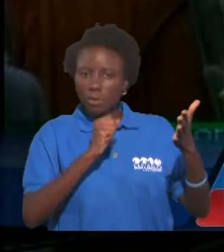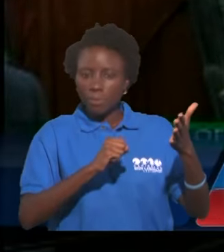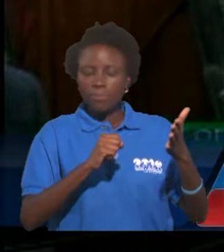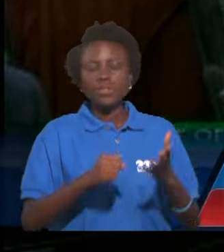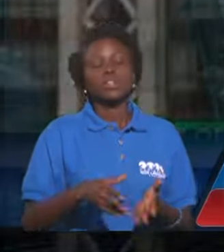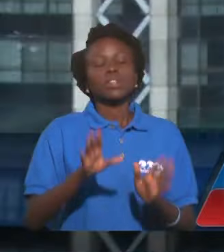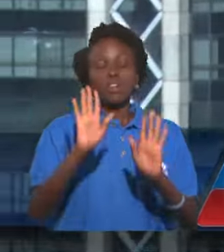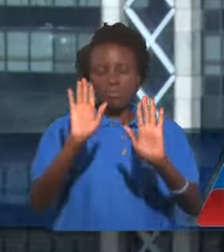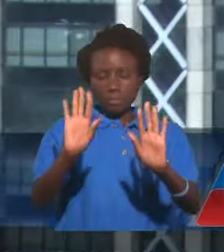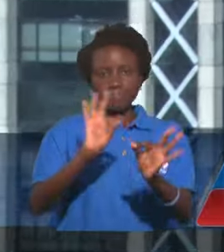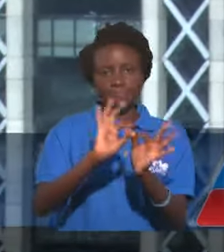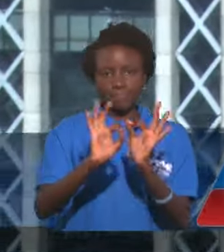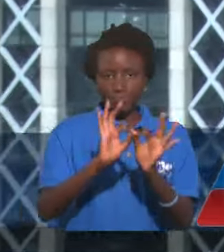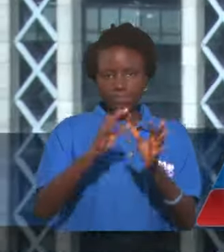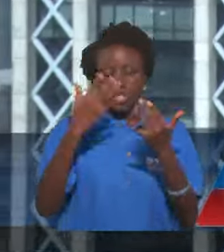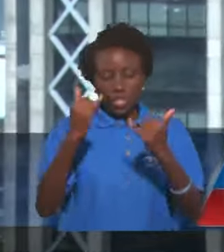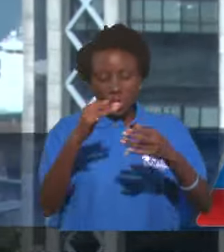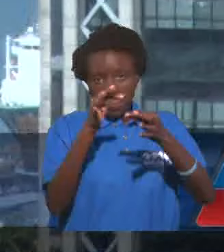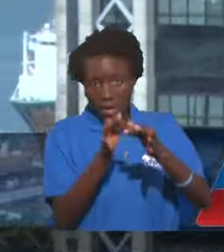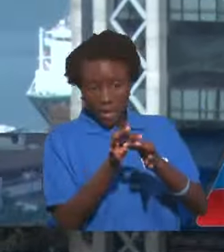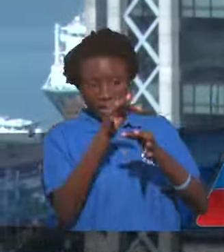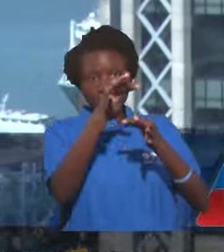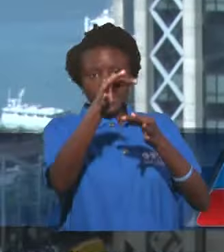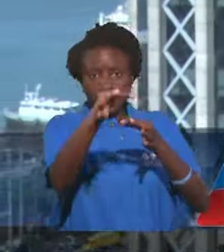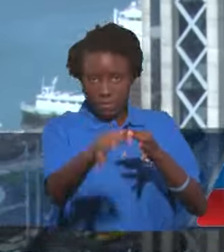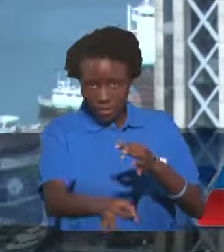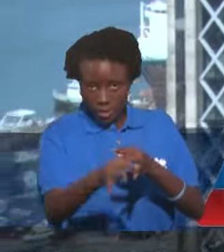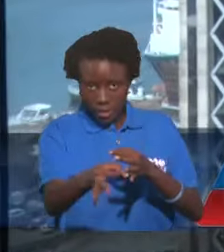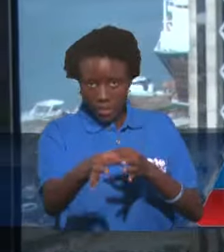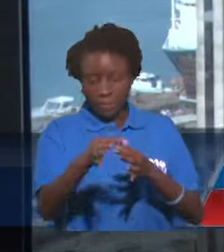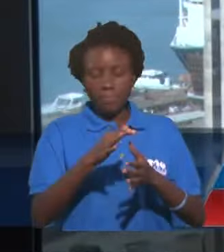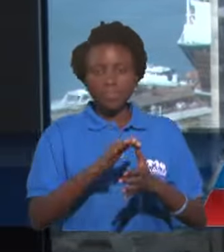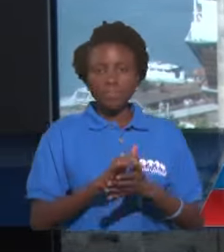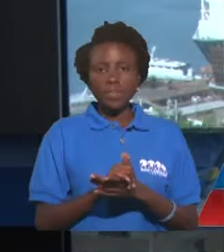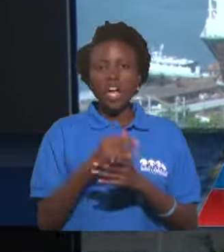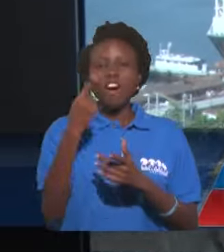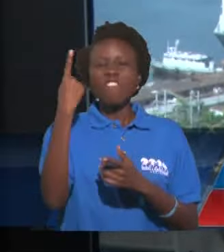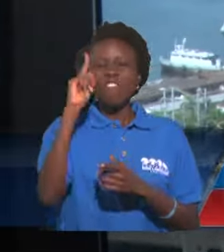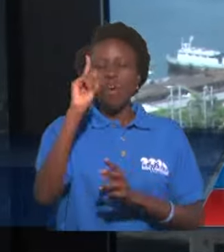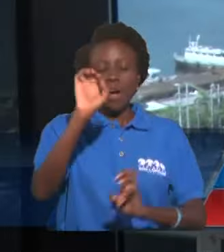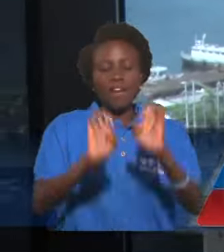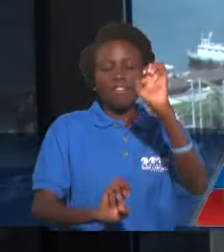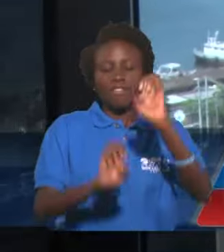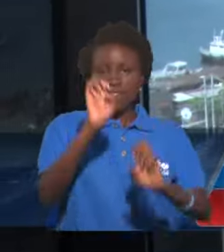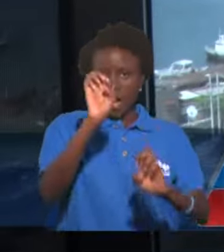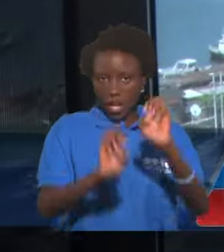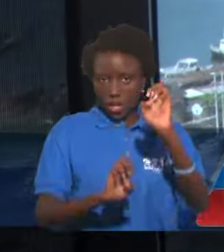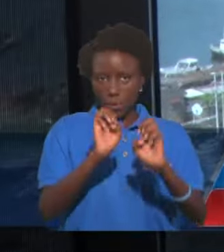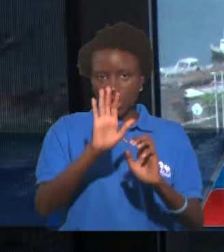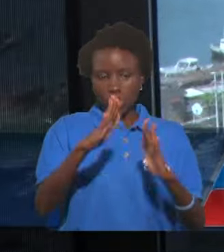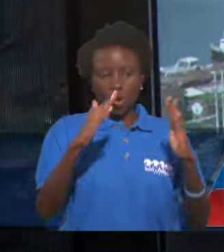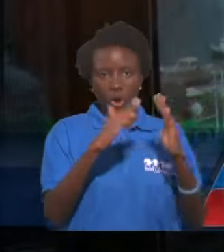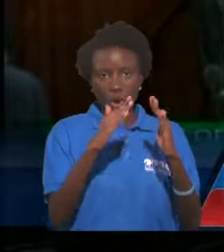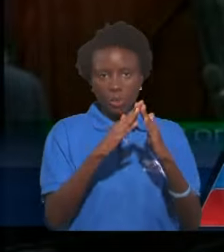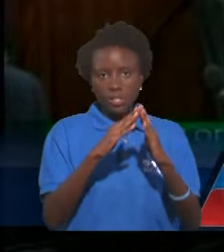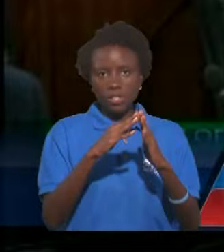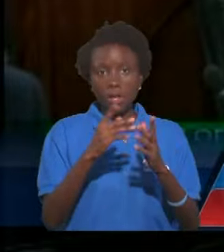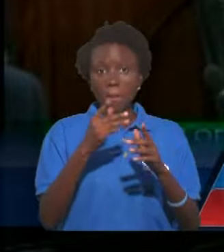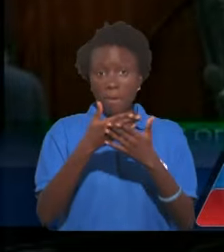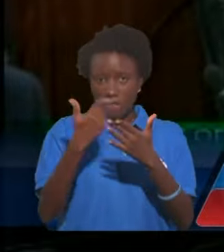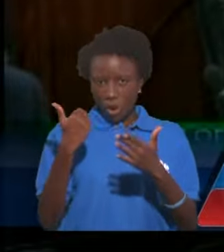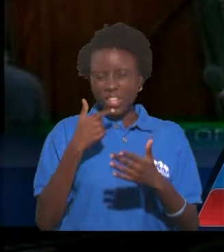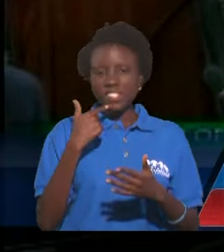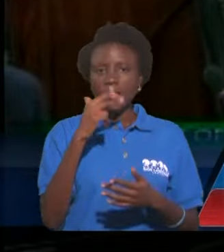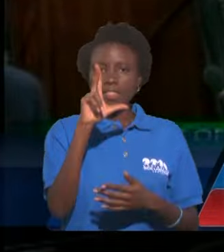be published extending the time period for persons to bring objections to notices of valuations from 30 days to 6 months.